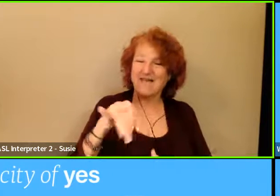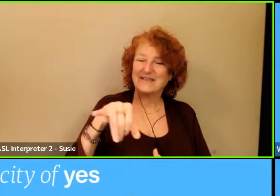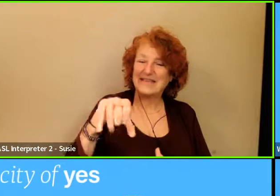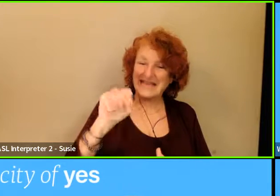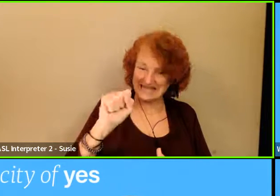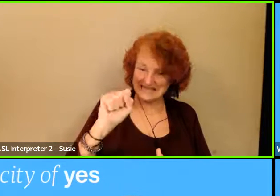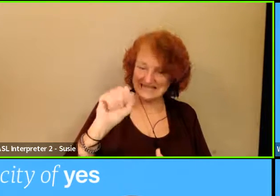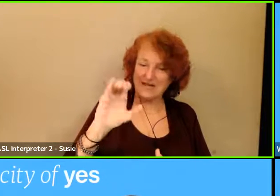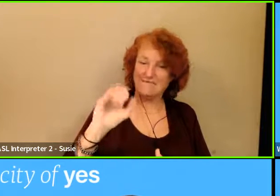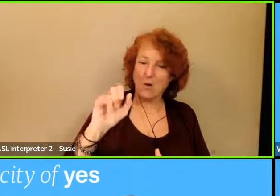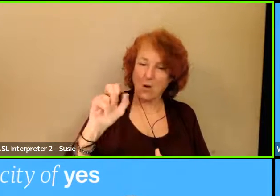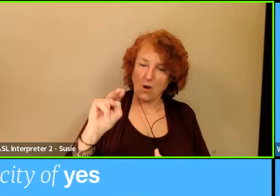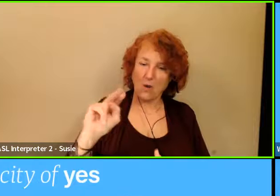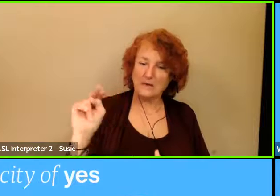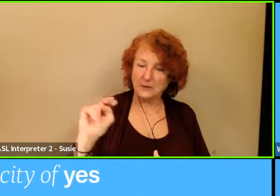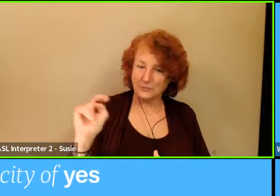dramatically